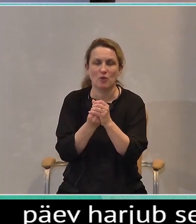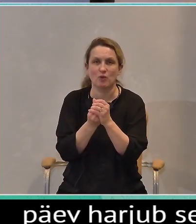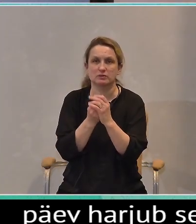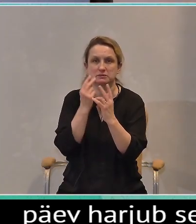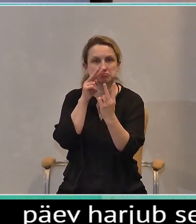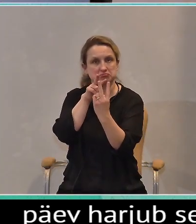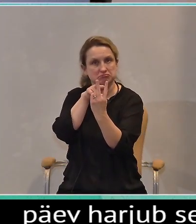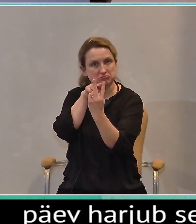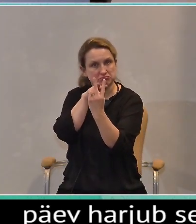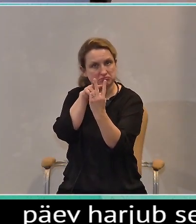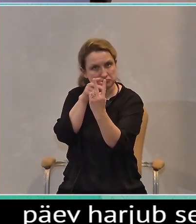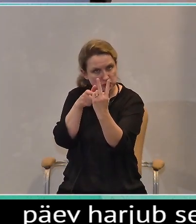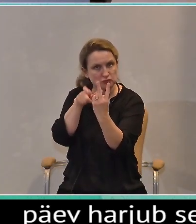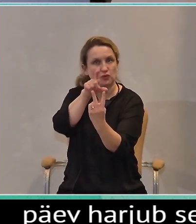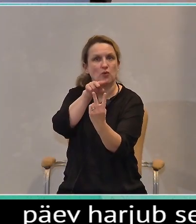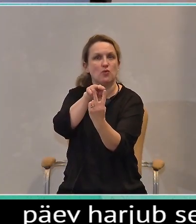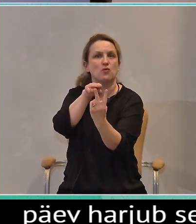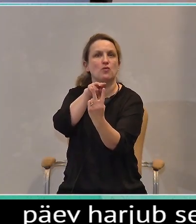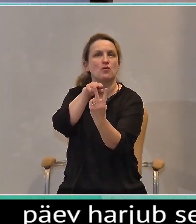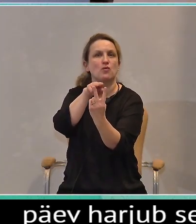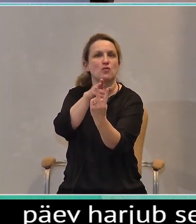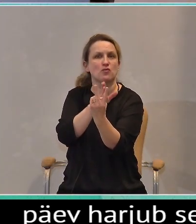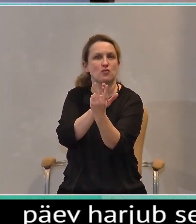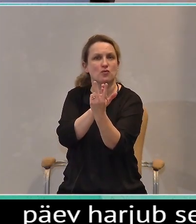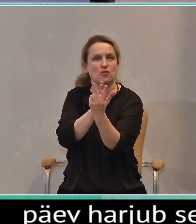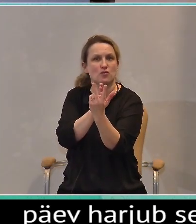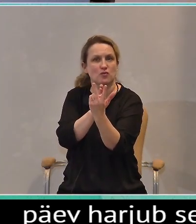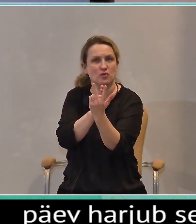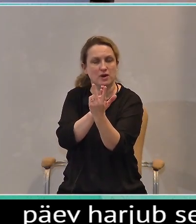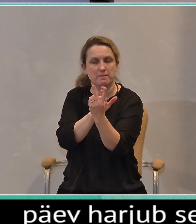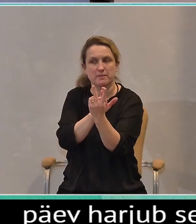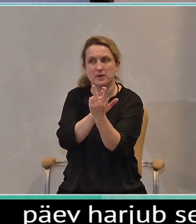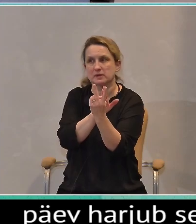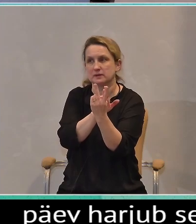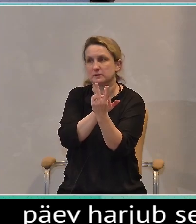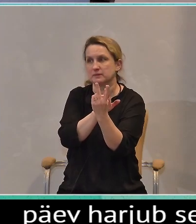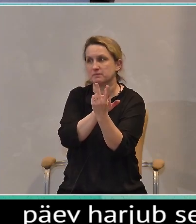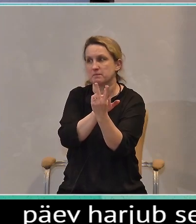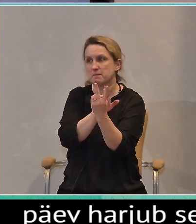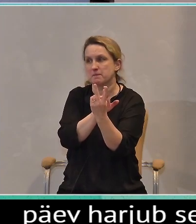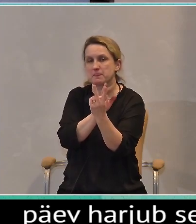wants to be more involved in our daily activities. She makes more eye contact.